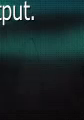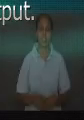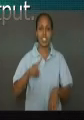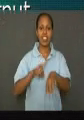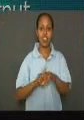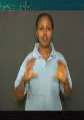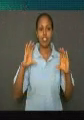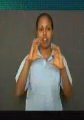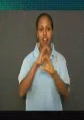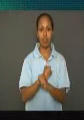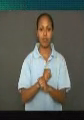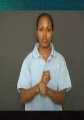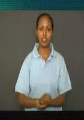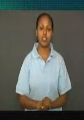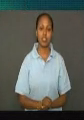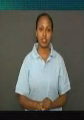Time's up.